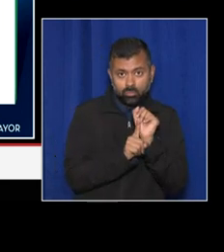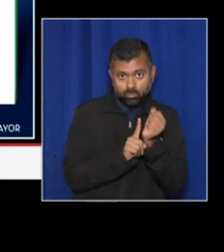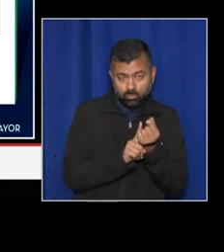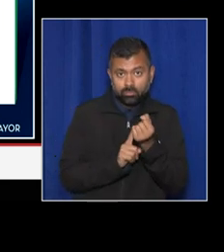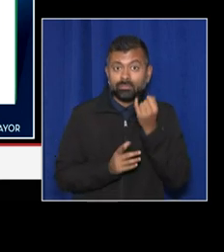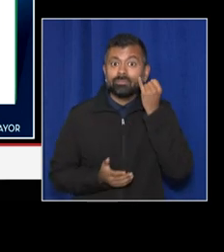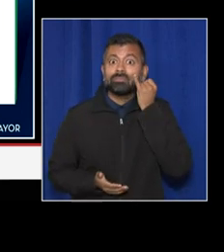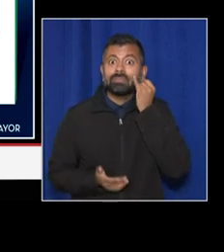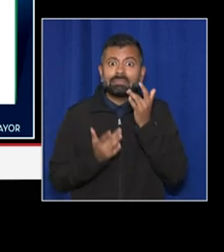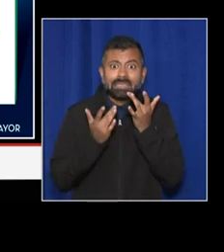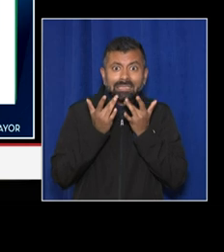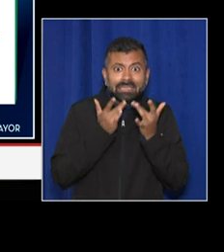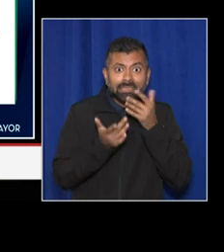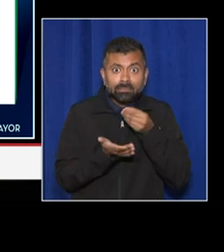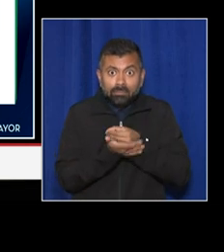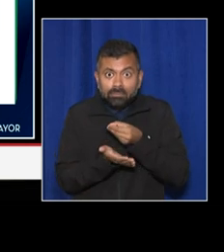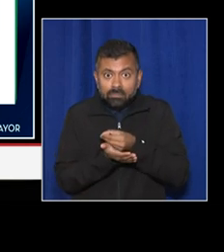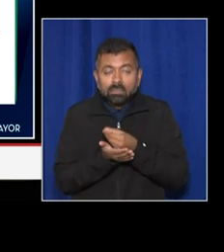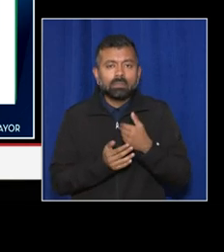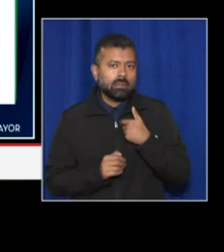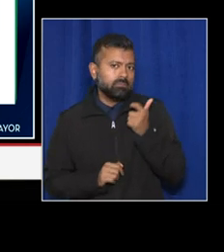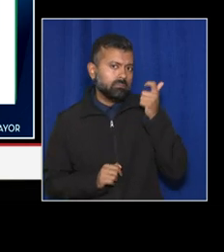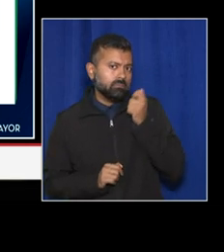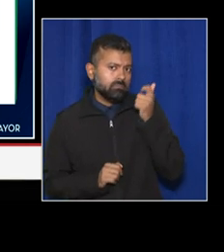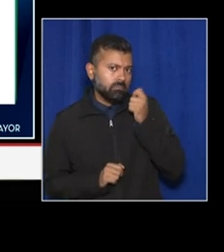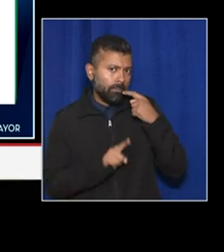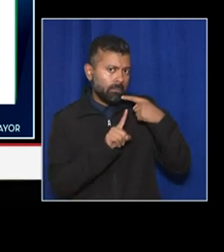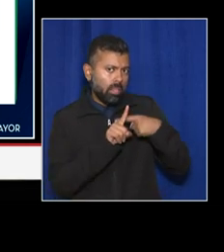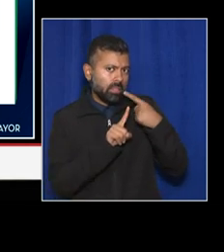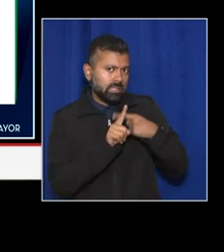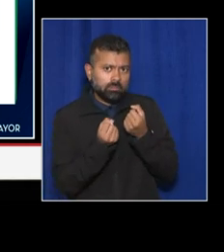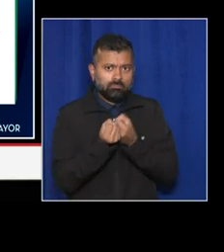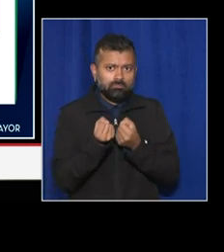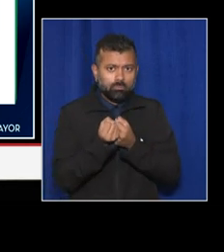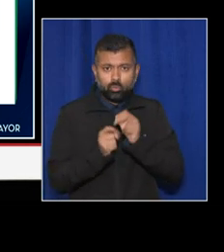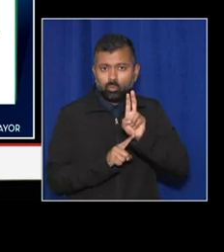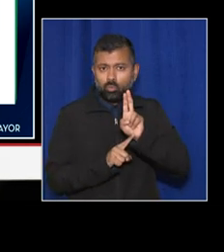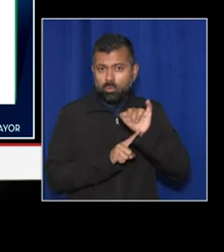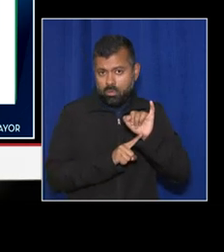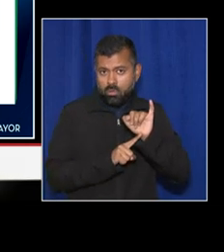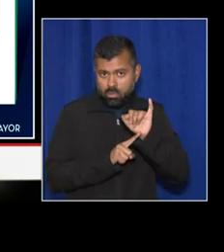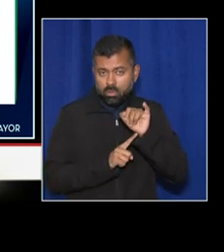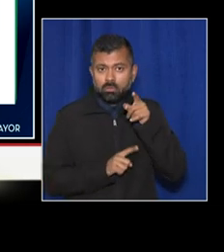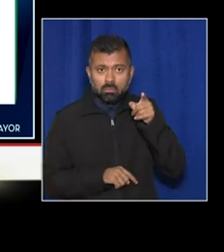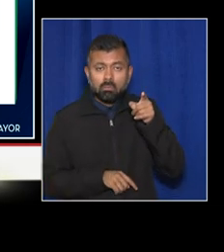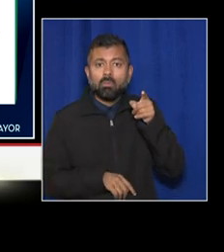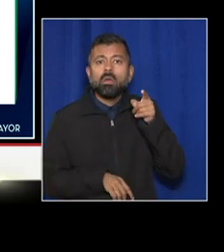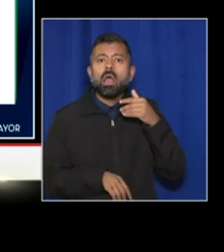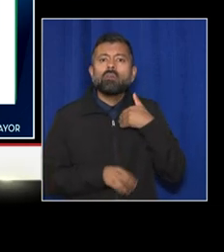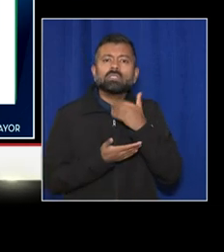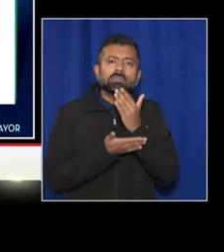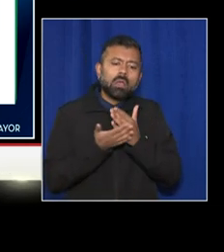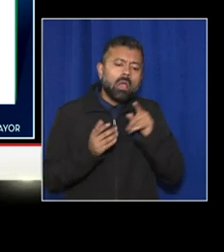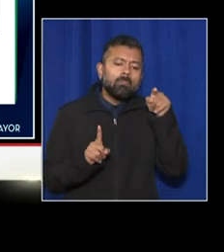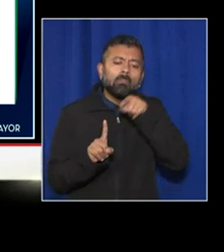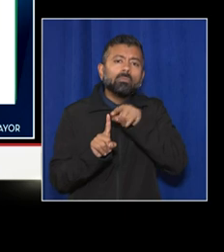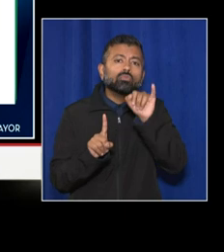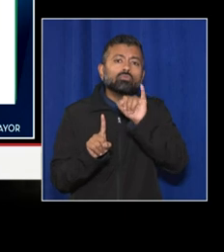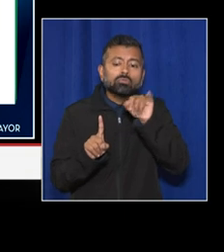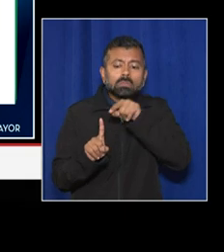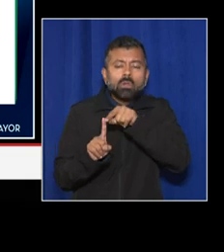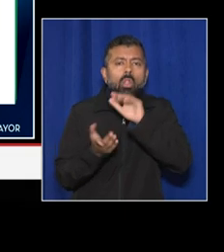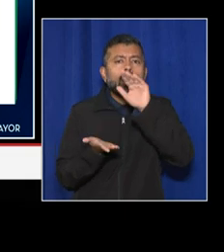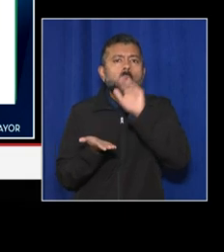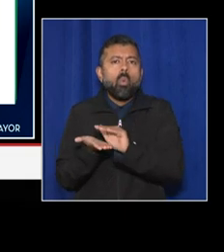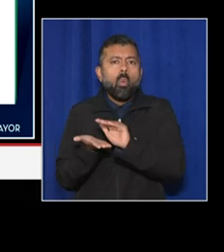low as $13. So that's an outstanding starting point to learn about health insurance options if your health insurance has been lost or you